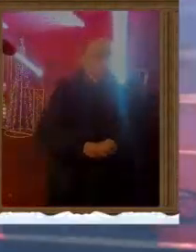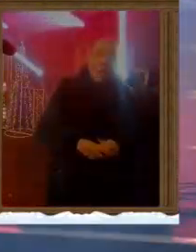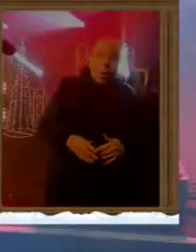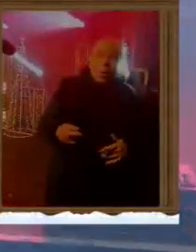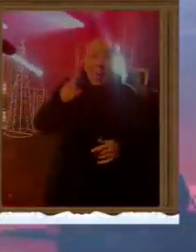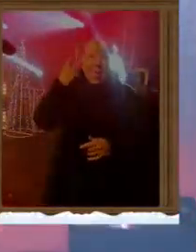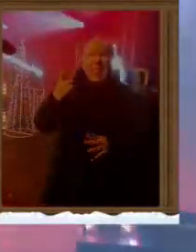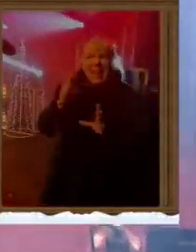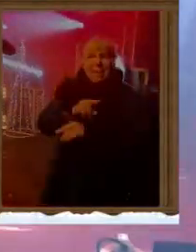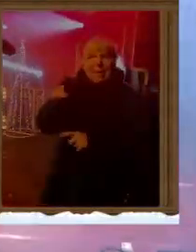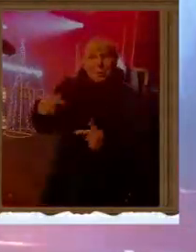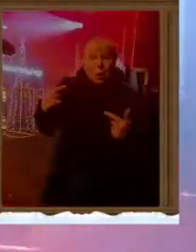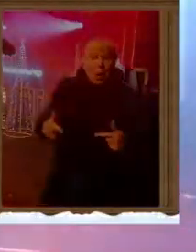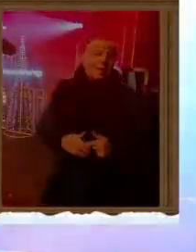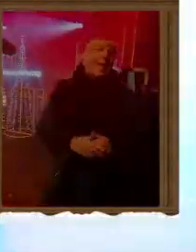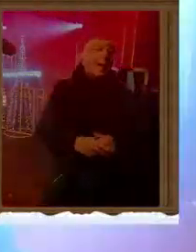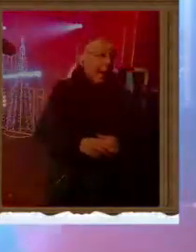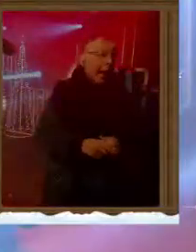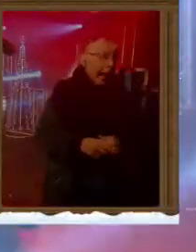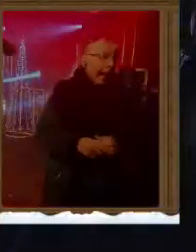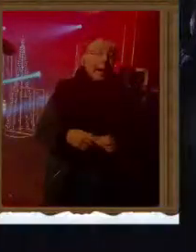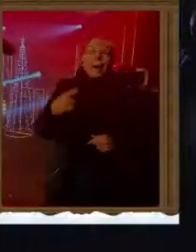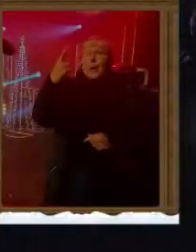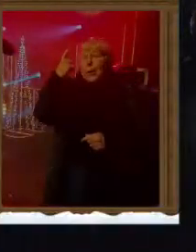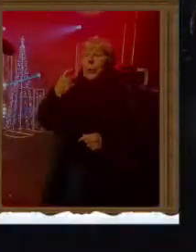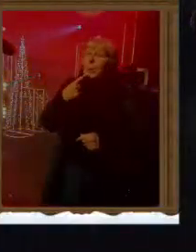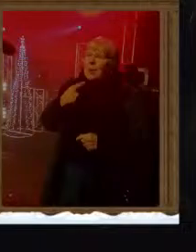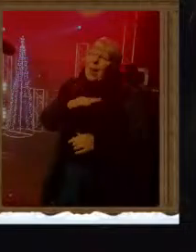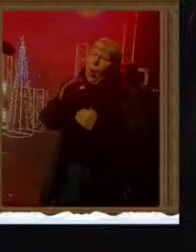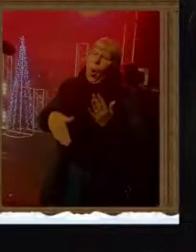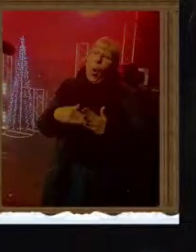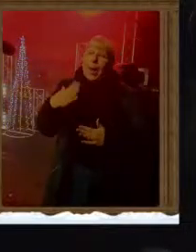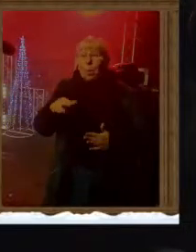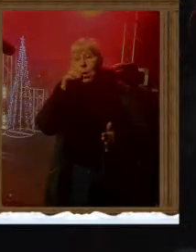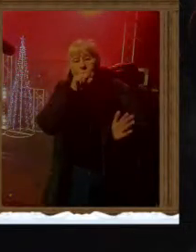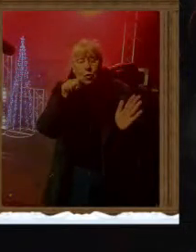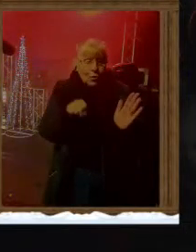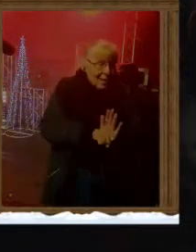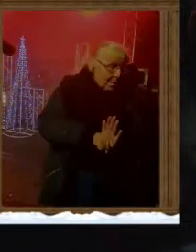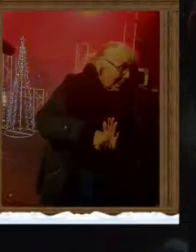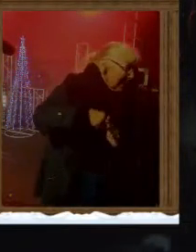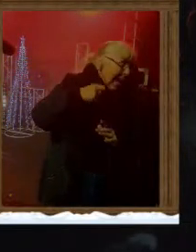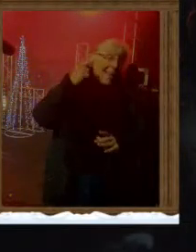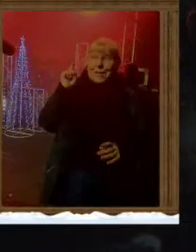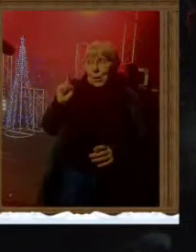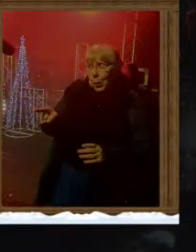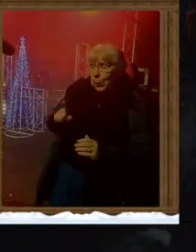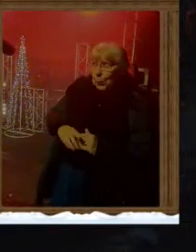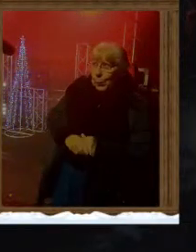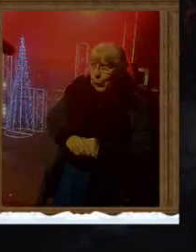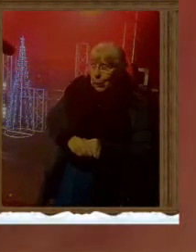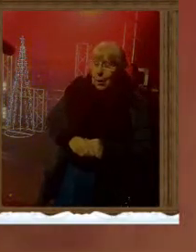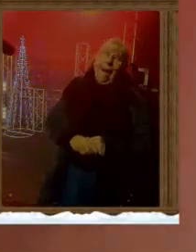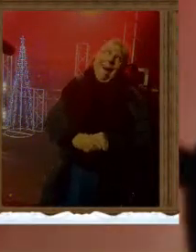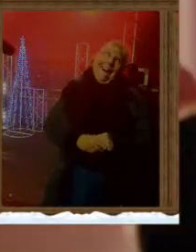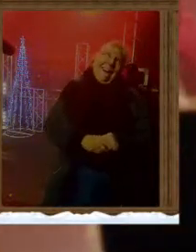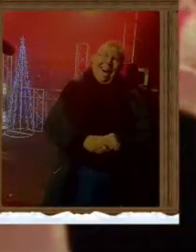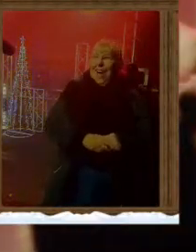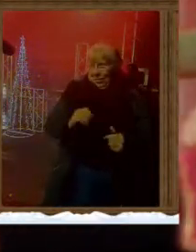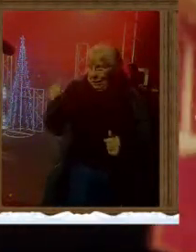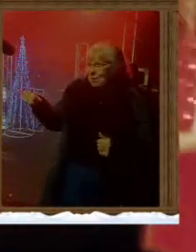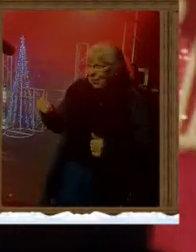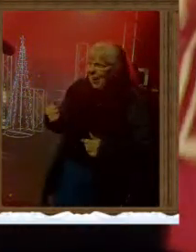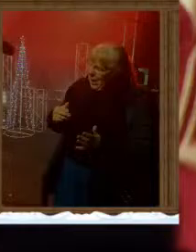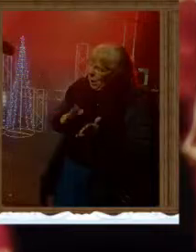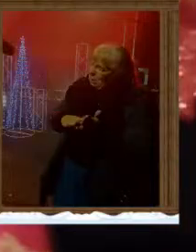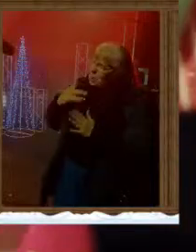he misses you. Yeah. Oh, I guess you could say all he wants for Christmas is you. That was actually a pretty good one,